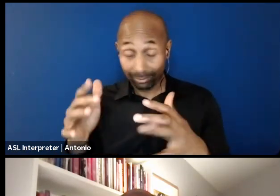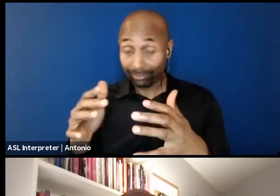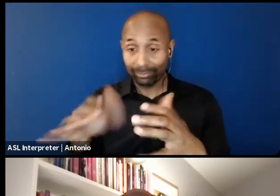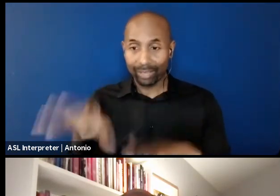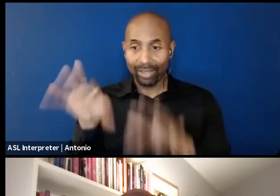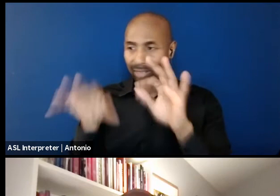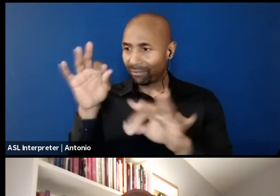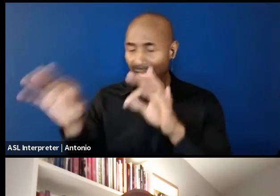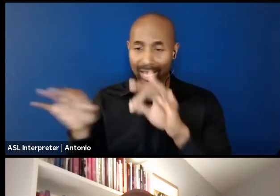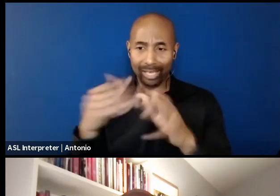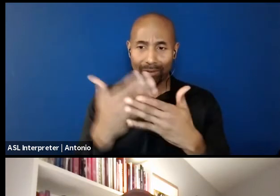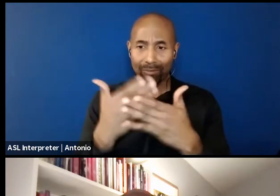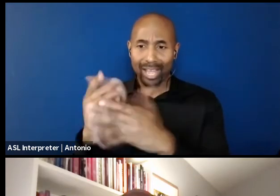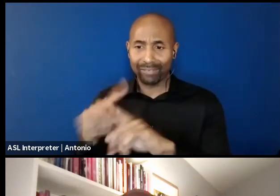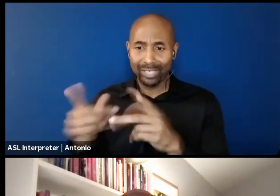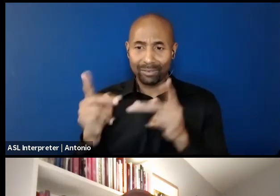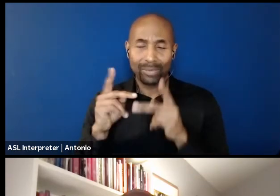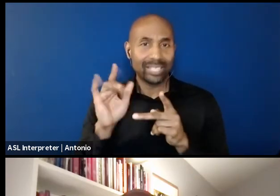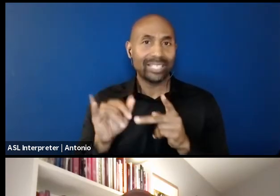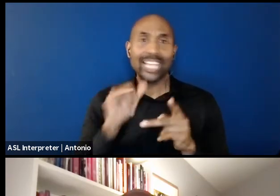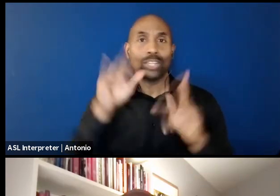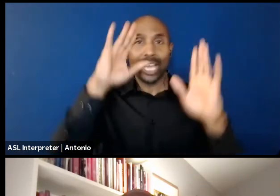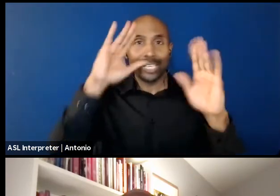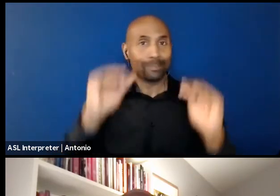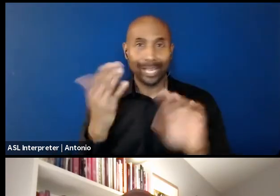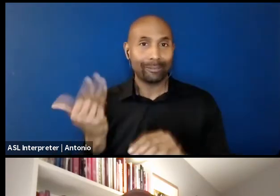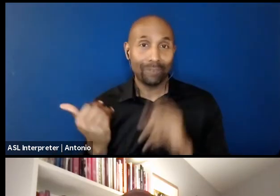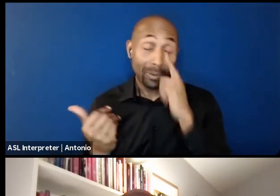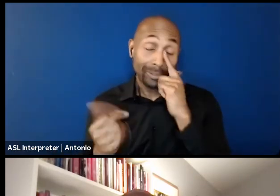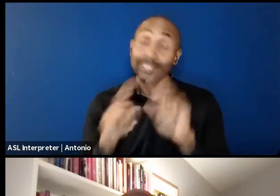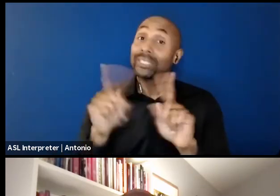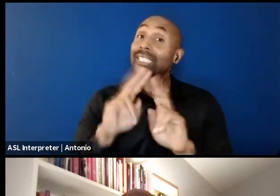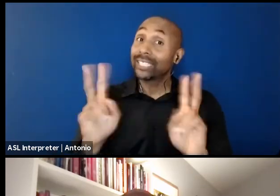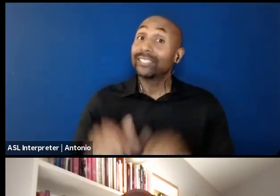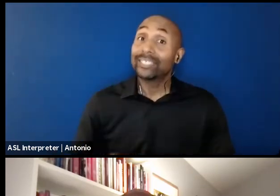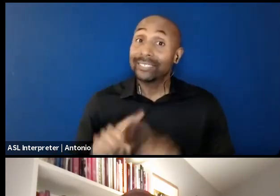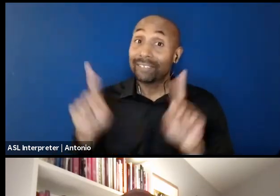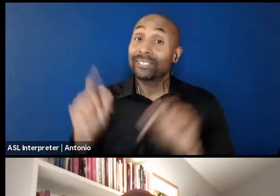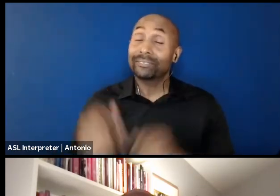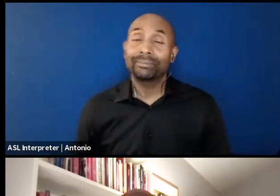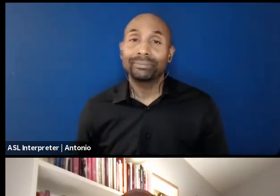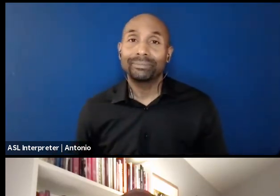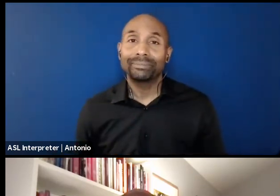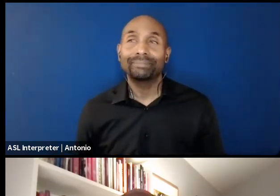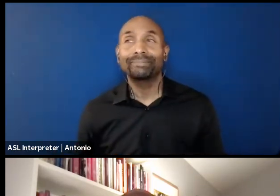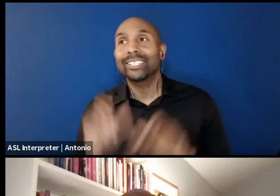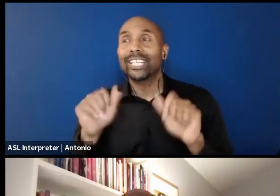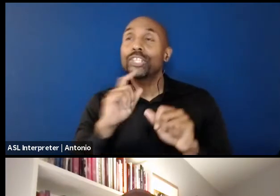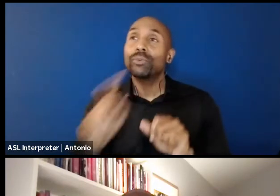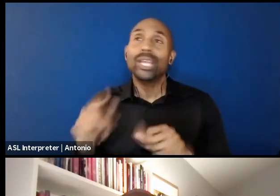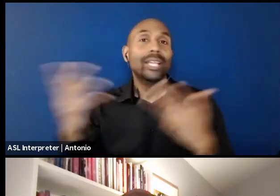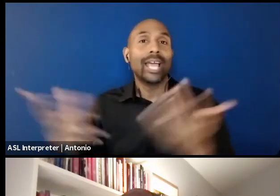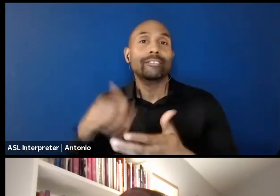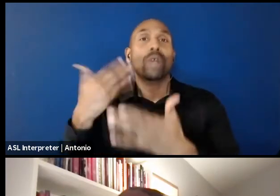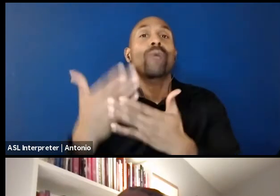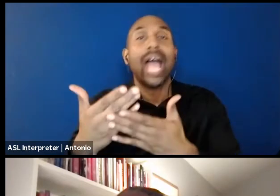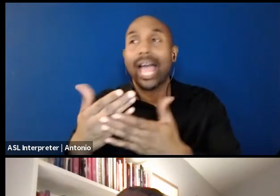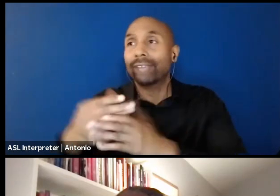know, meant mm-hmm. very different. There's no pure place to capture or arrive at. There's